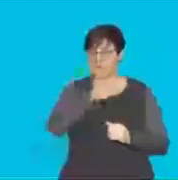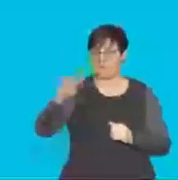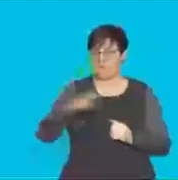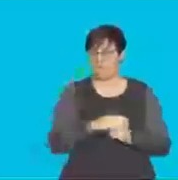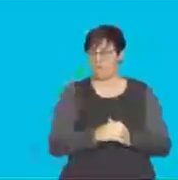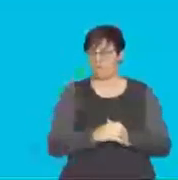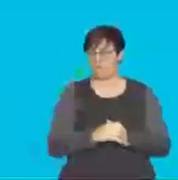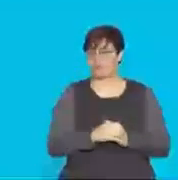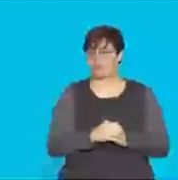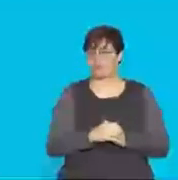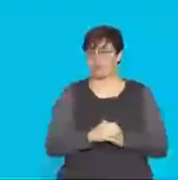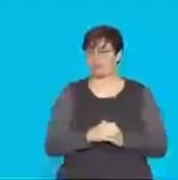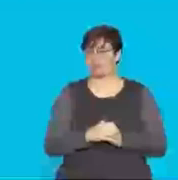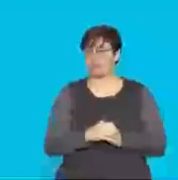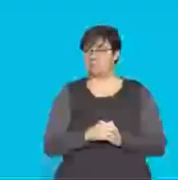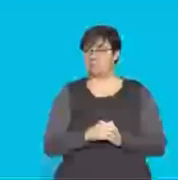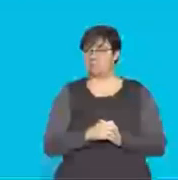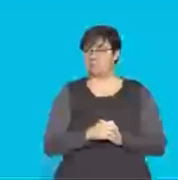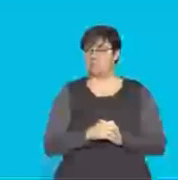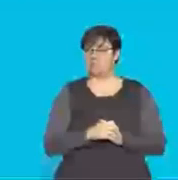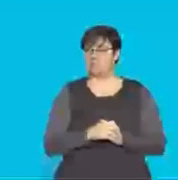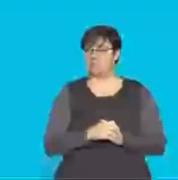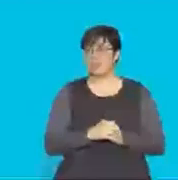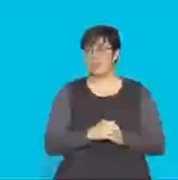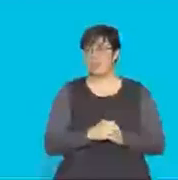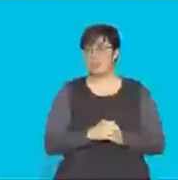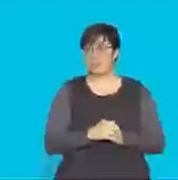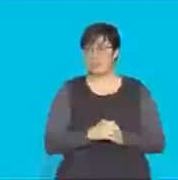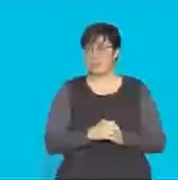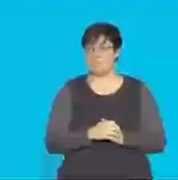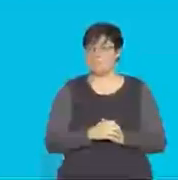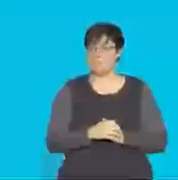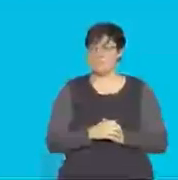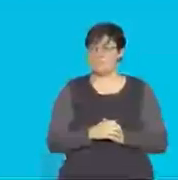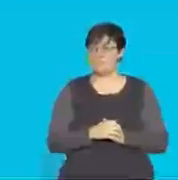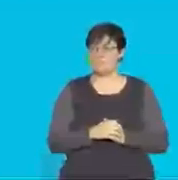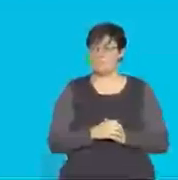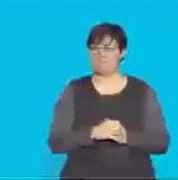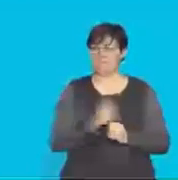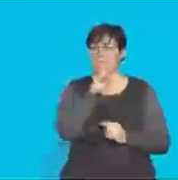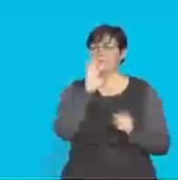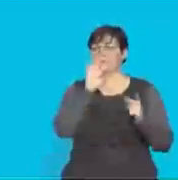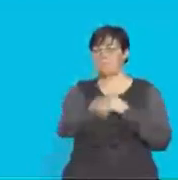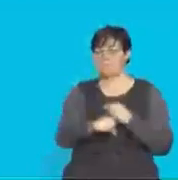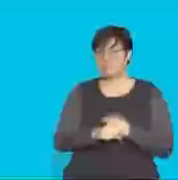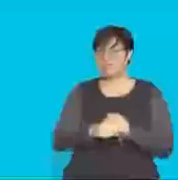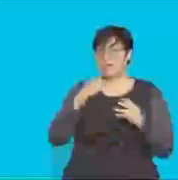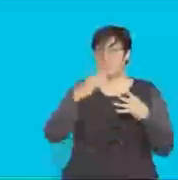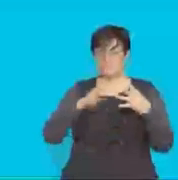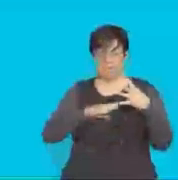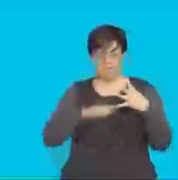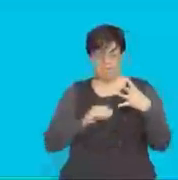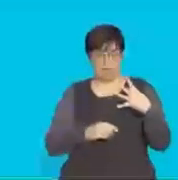2nd generation, the 3rd generation, and the 4th generation. So we've got to determine in the